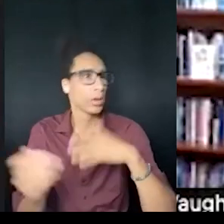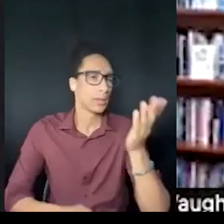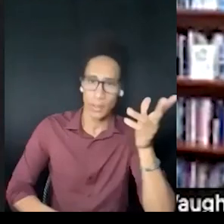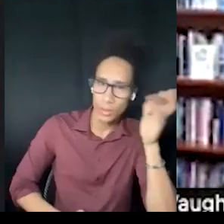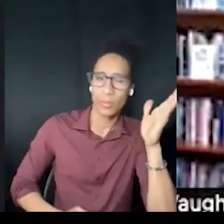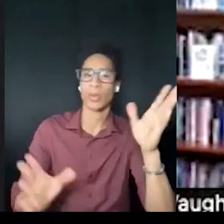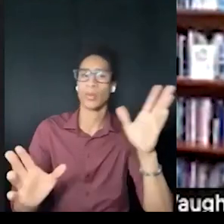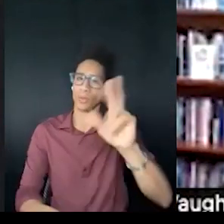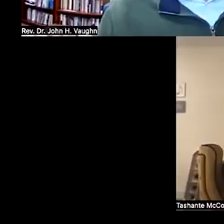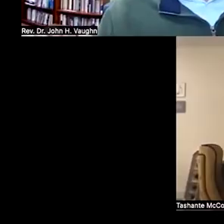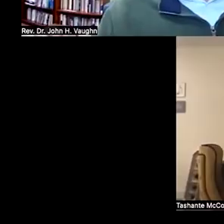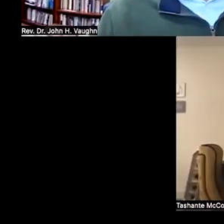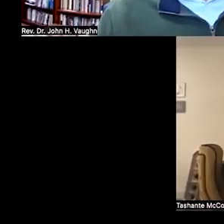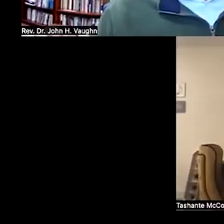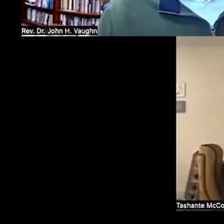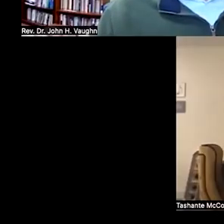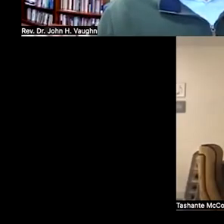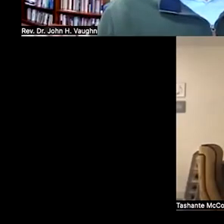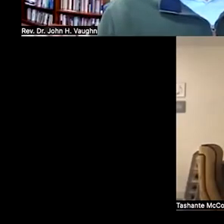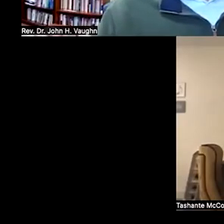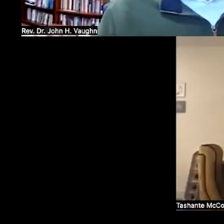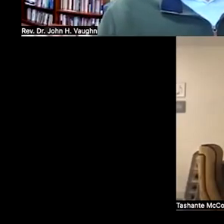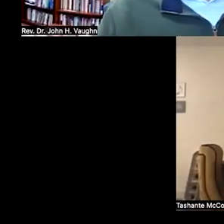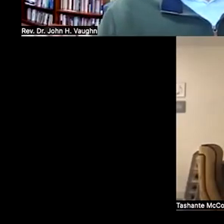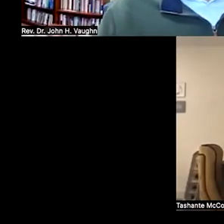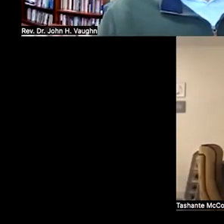and they are true. Thank you. Andrew?